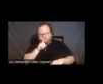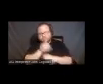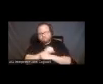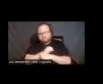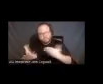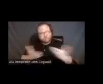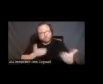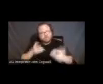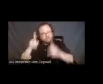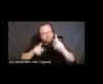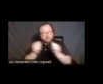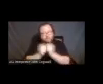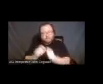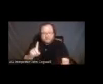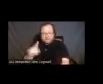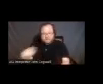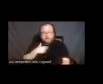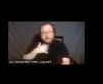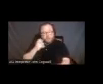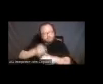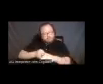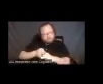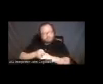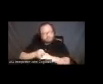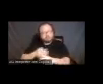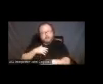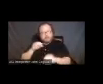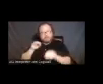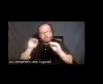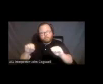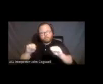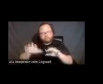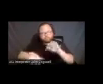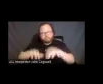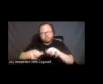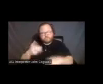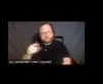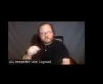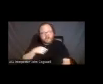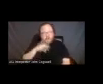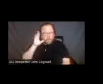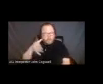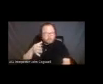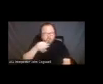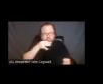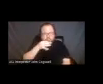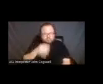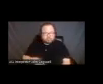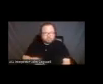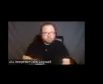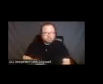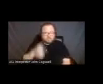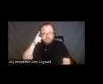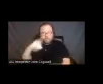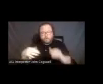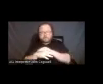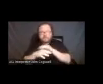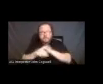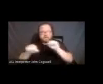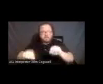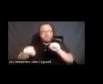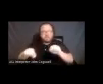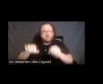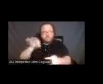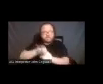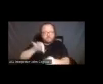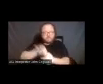with disabilities, I did want to mention, and I put in the chat, or I'm going to put in the chat for accessible voting. In fact,